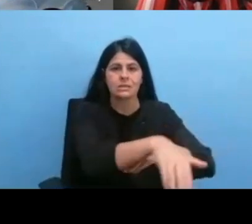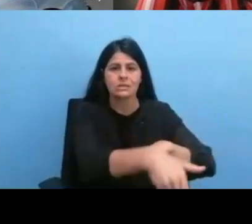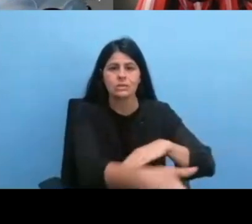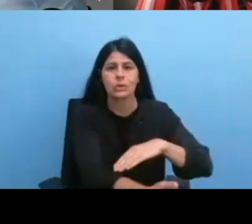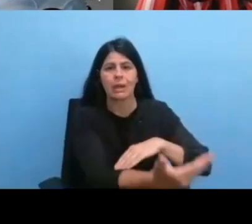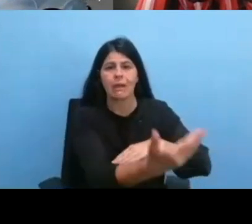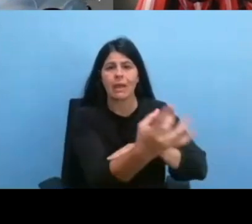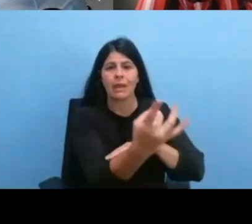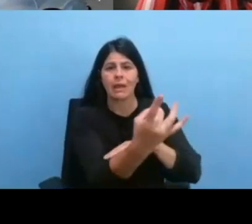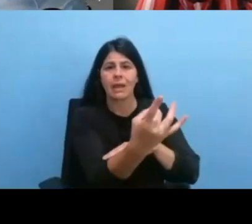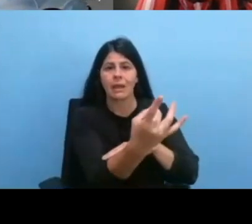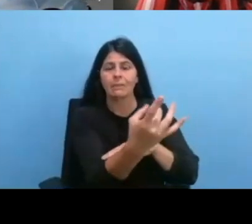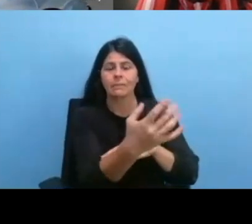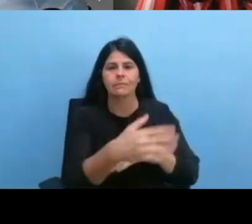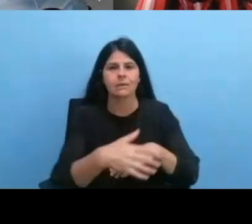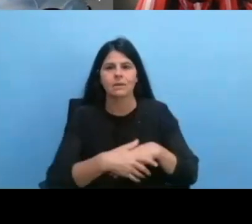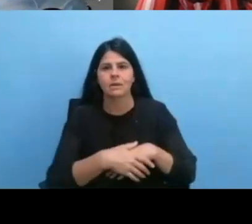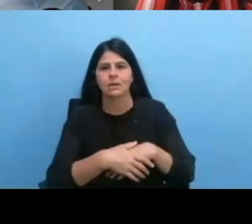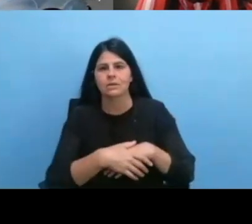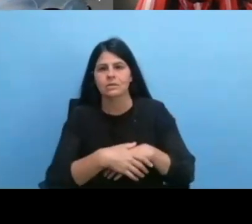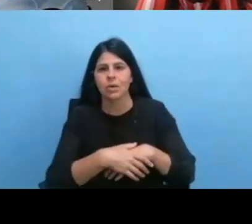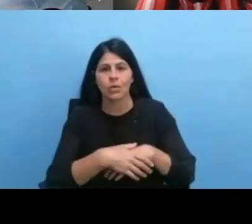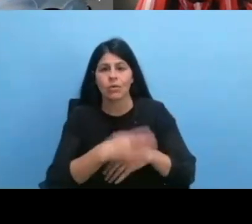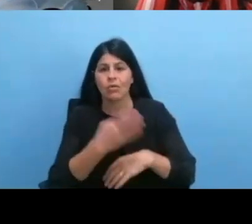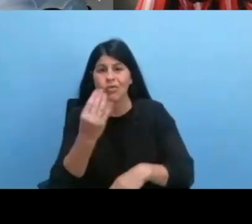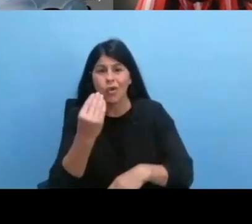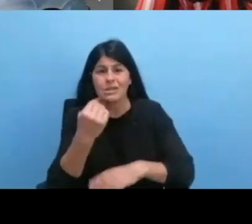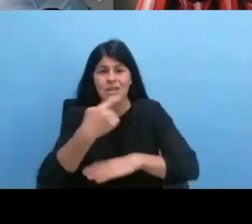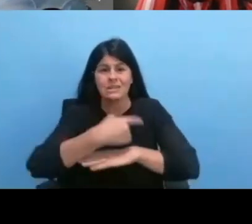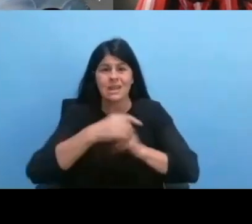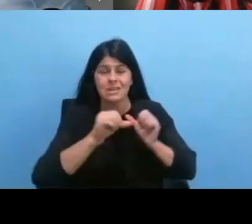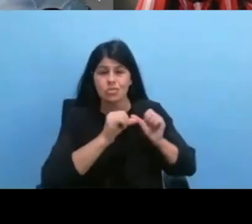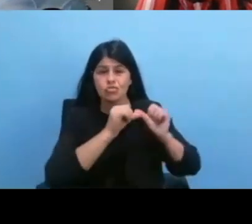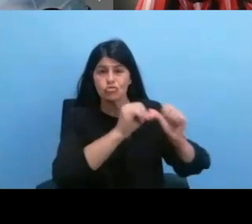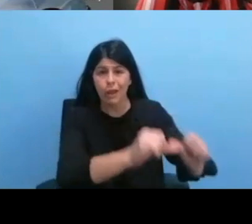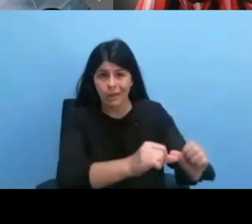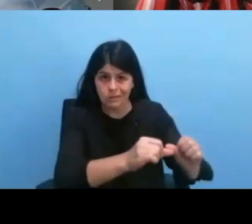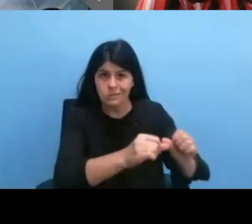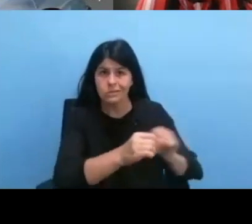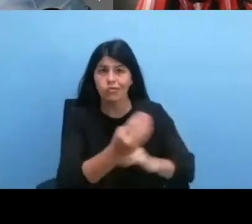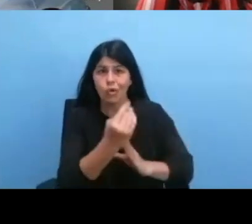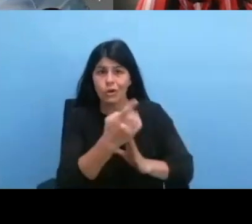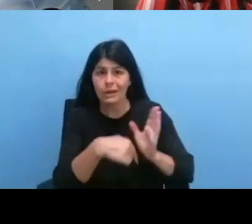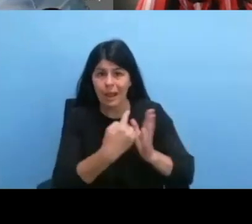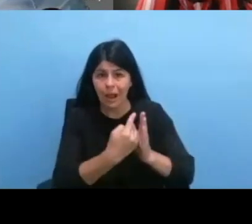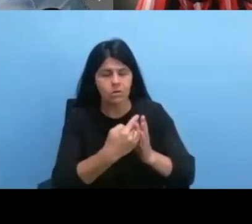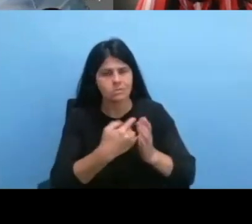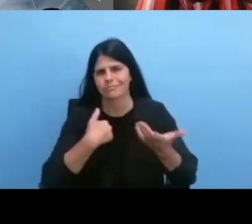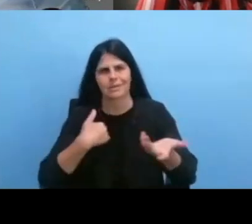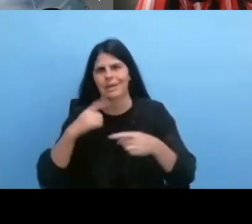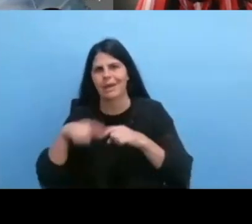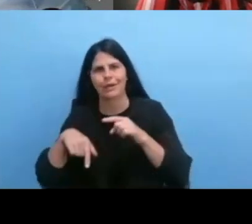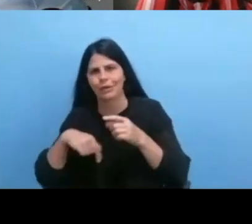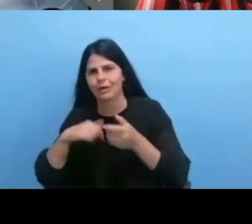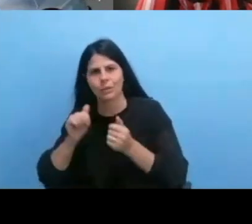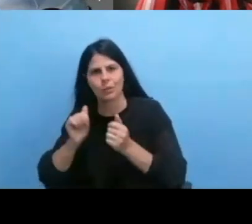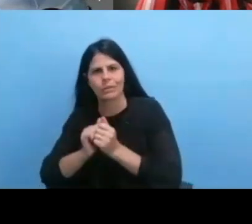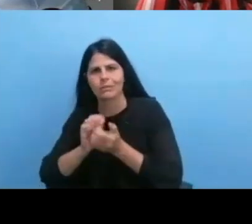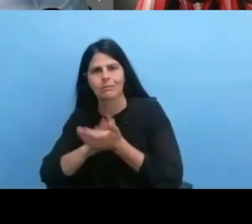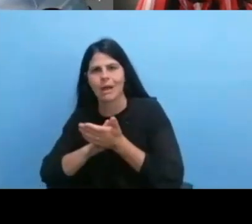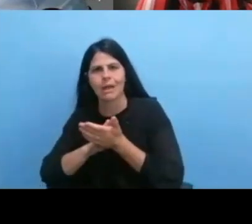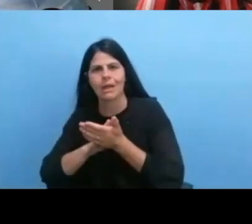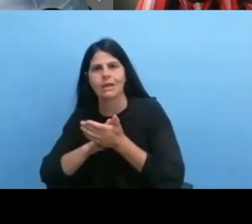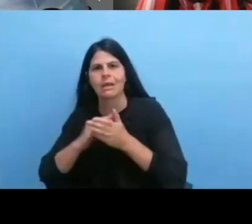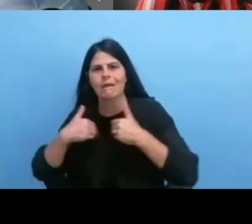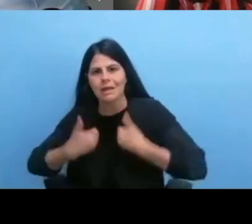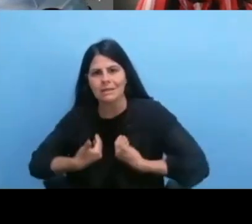straight. And there's just like no way I could have accomplished that from a fatigue standpoint, from a medication schedule